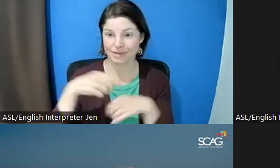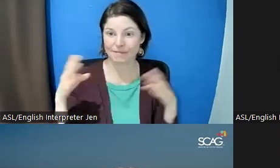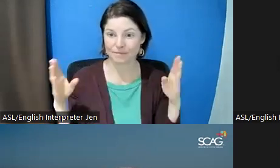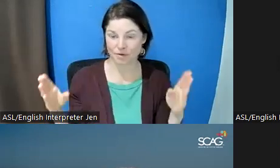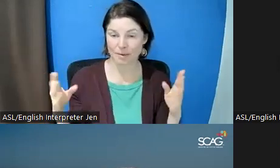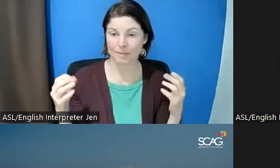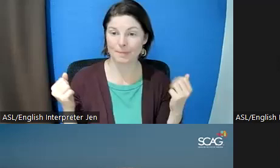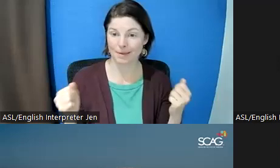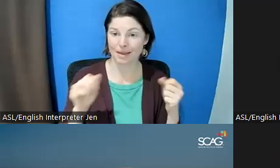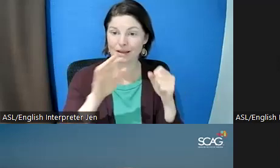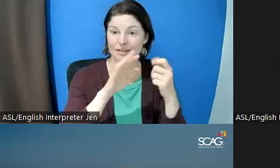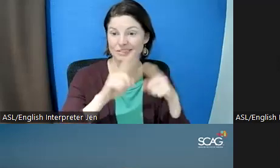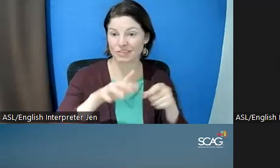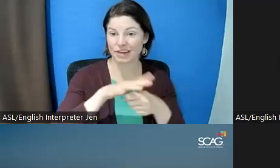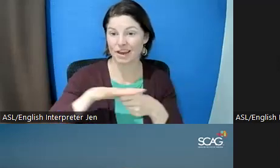LA County?